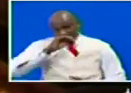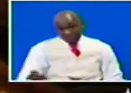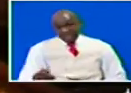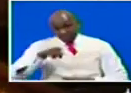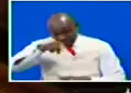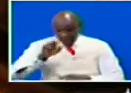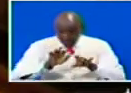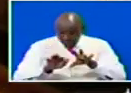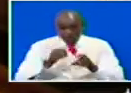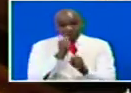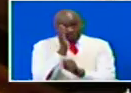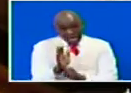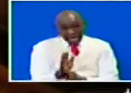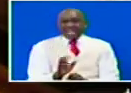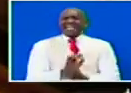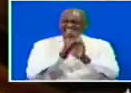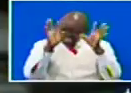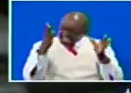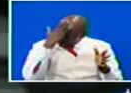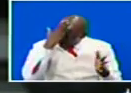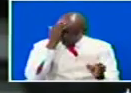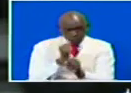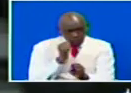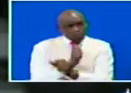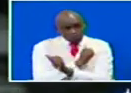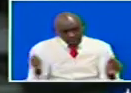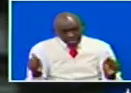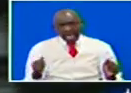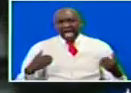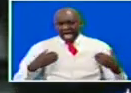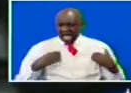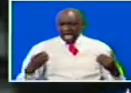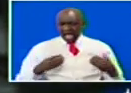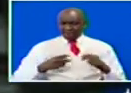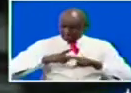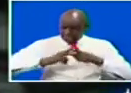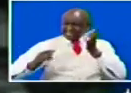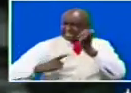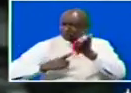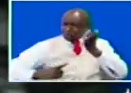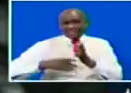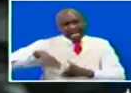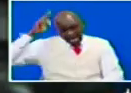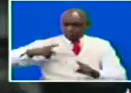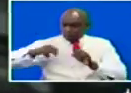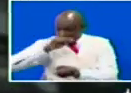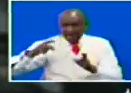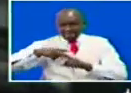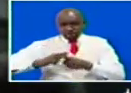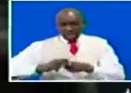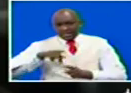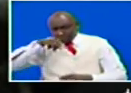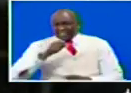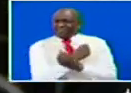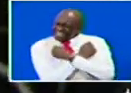is based, clearly knows his stuff. Armed with the latest mechanic technology has to offer, his love